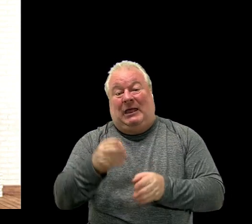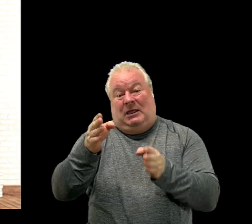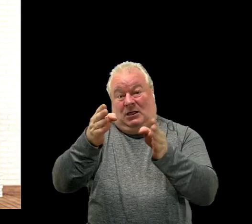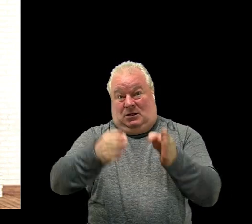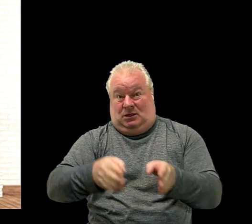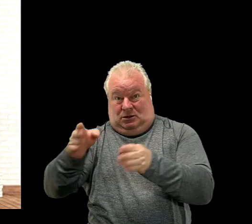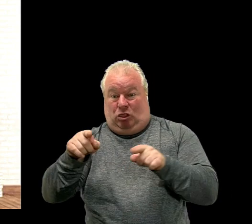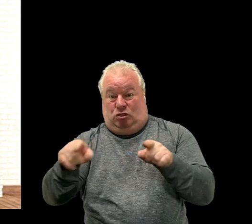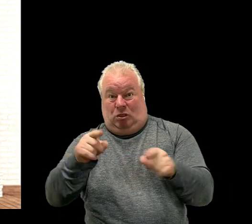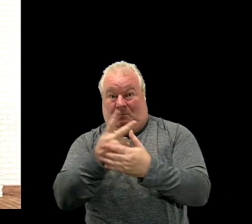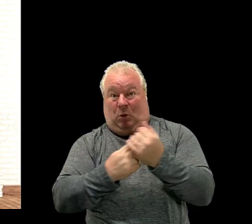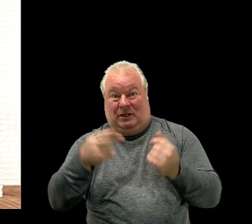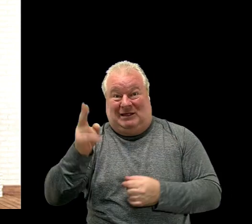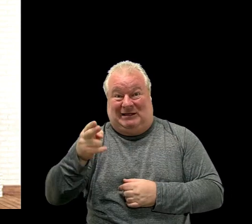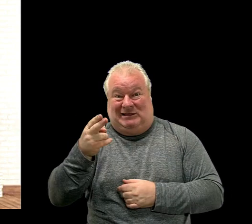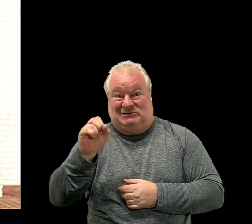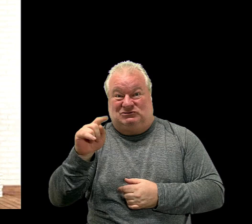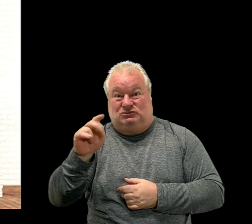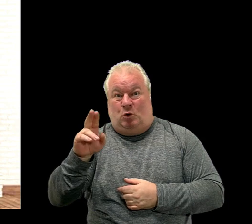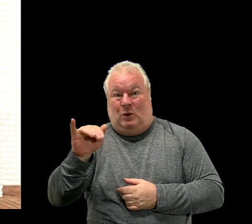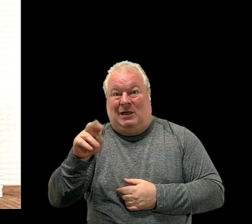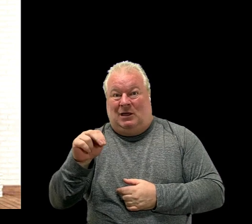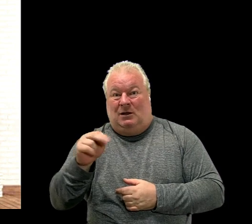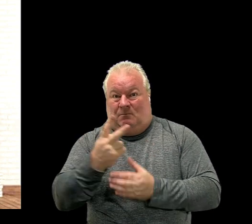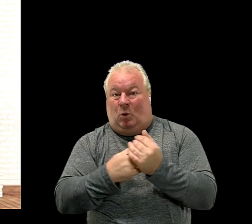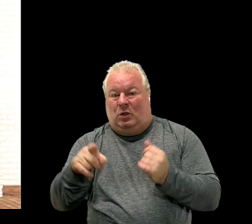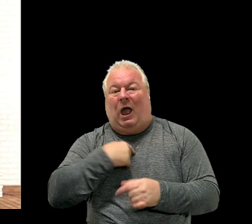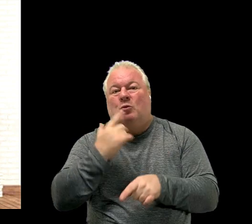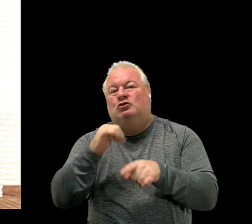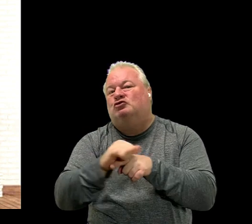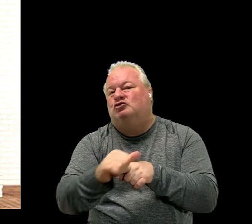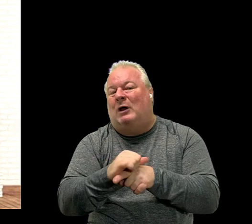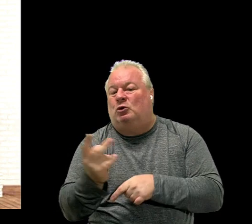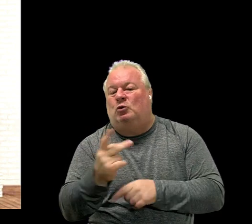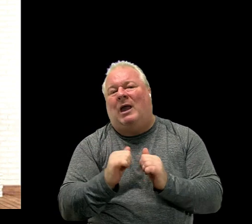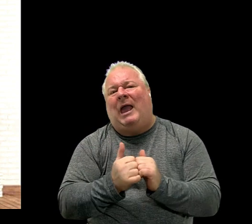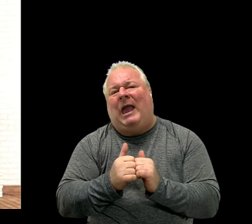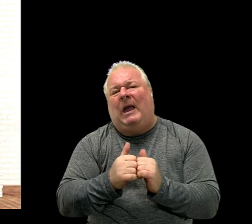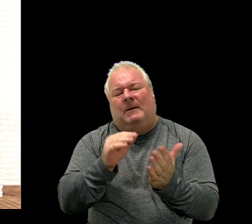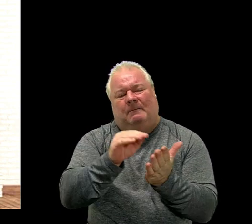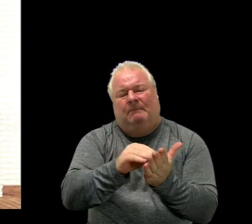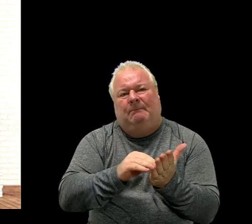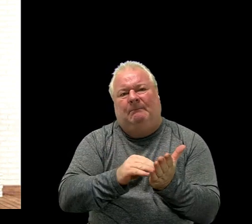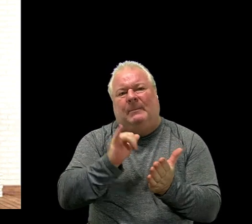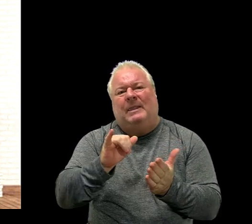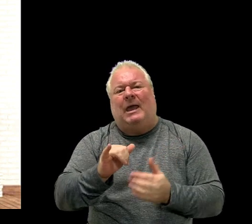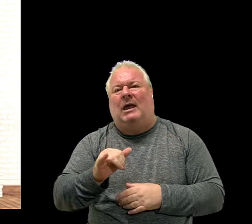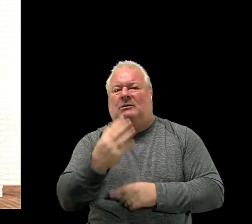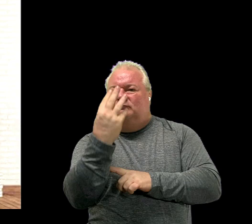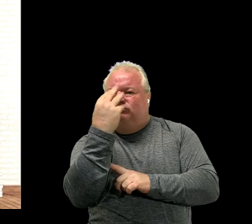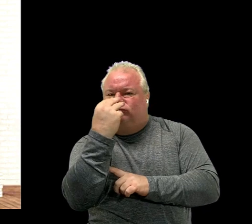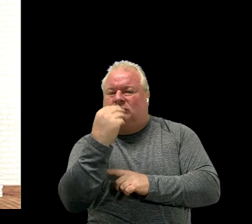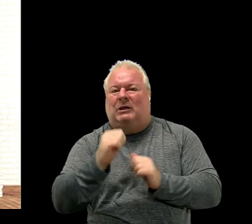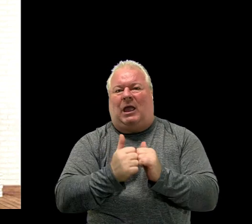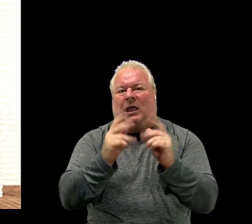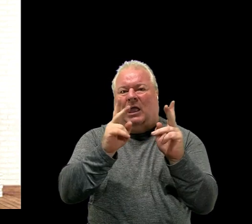historian, I will be training you, two of you, how to record these announcements, how to edit,